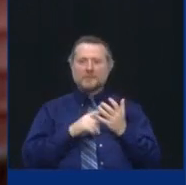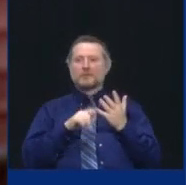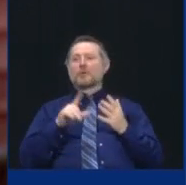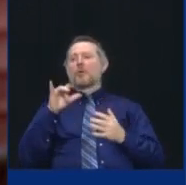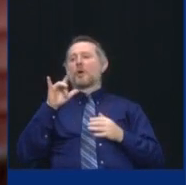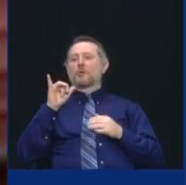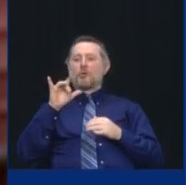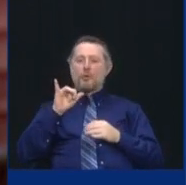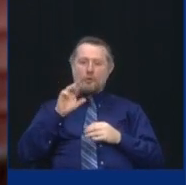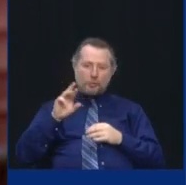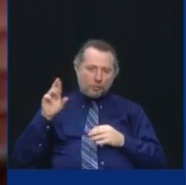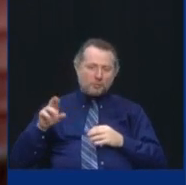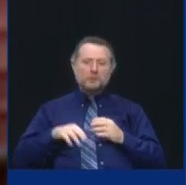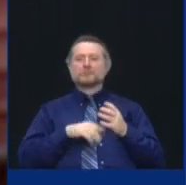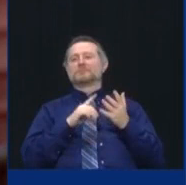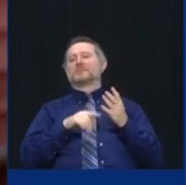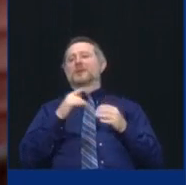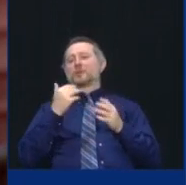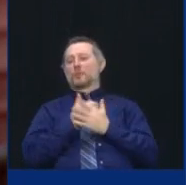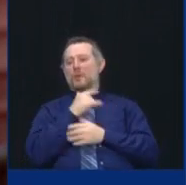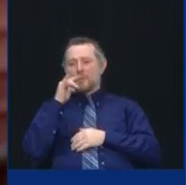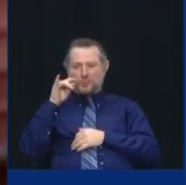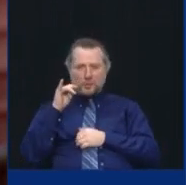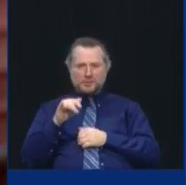new airports. Yes.